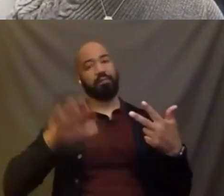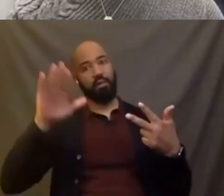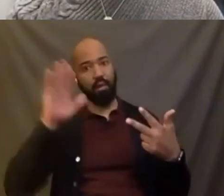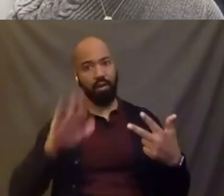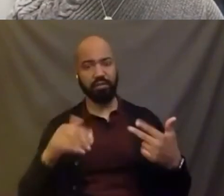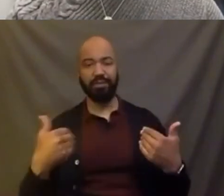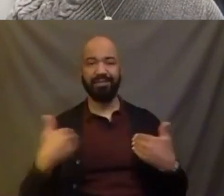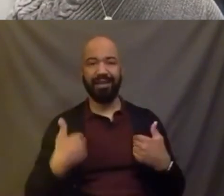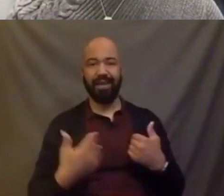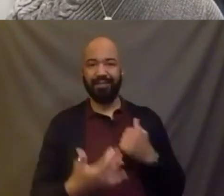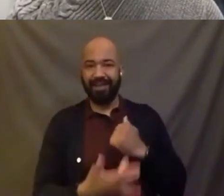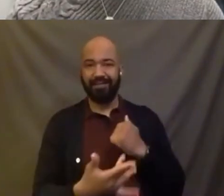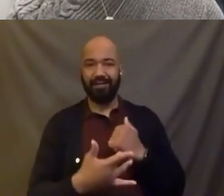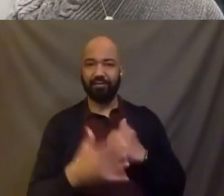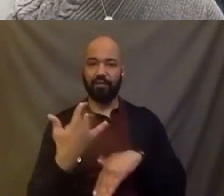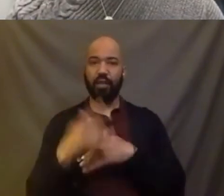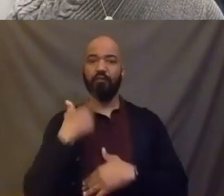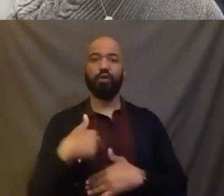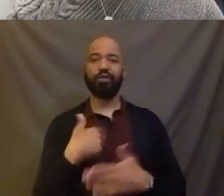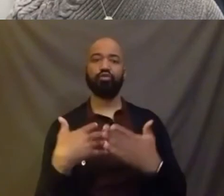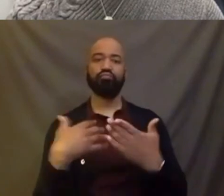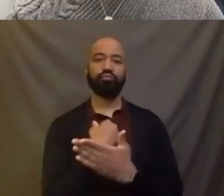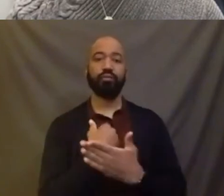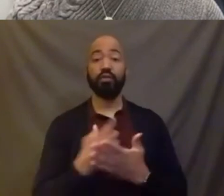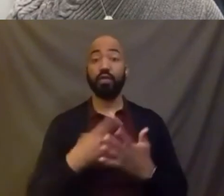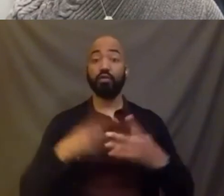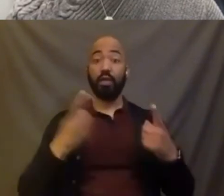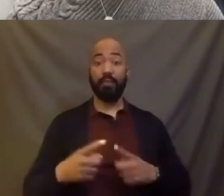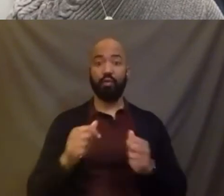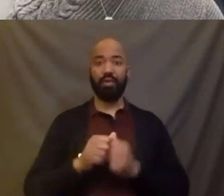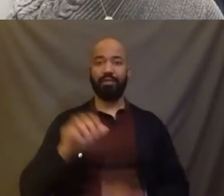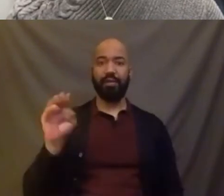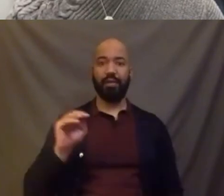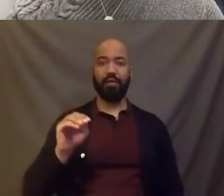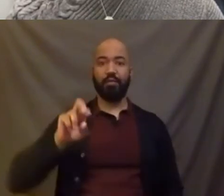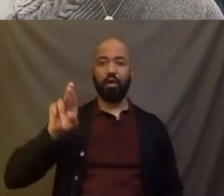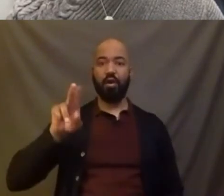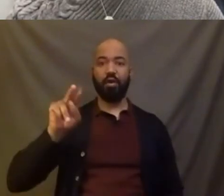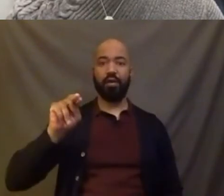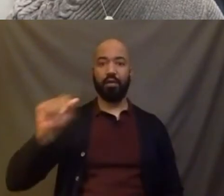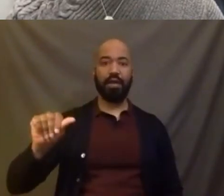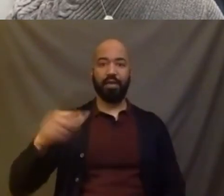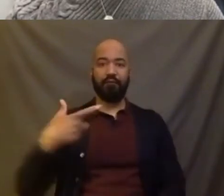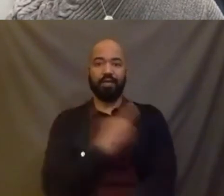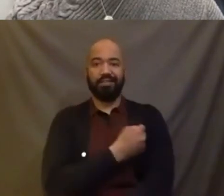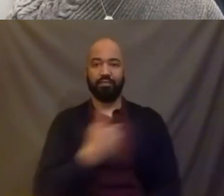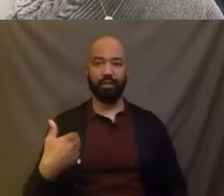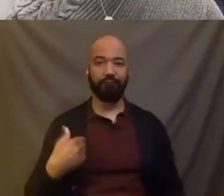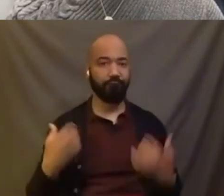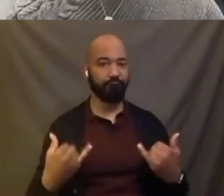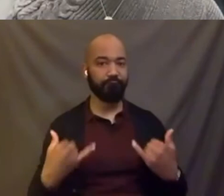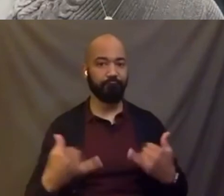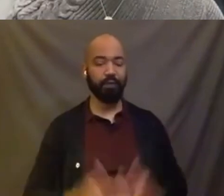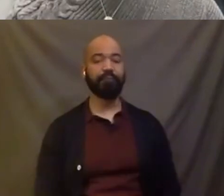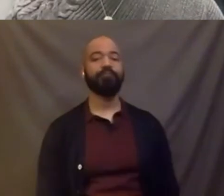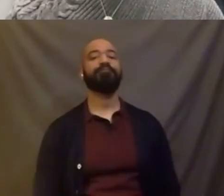there that we just need to tap into. And that's what we see with those mRNA vaccines. Great, thank you. Yeah. So the